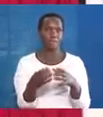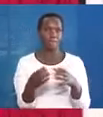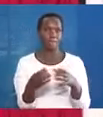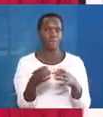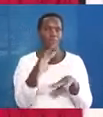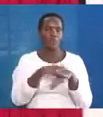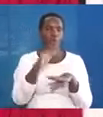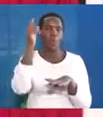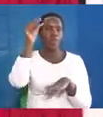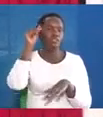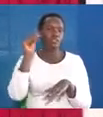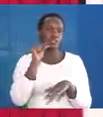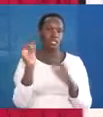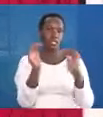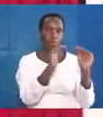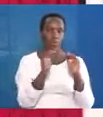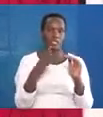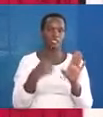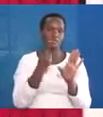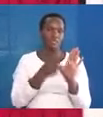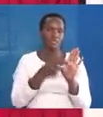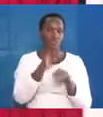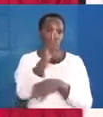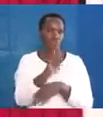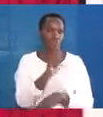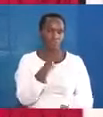On the gender parity and participation question,